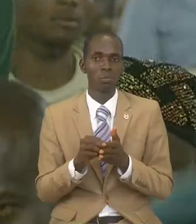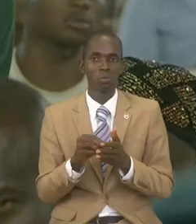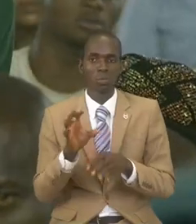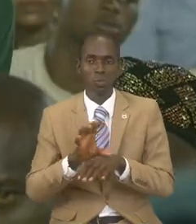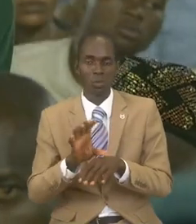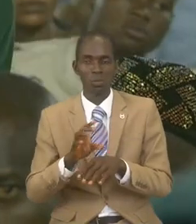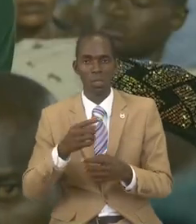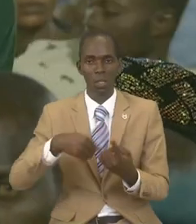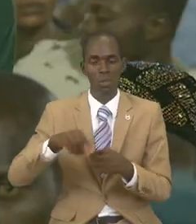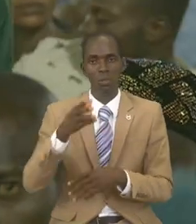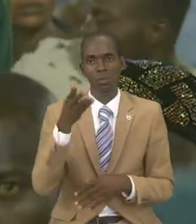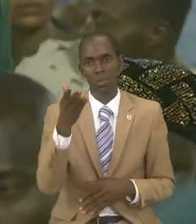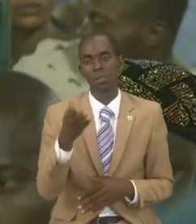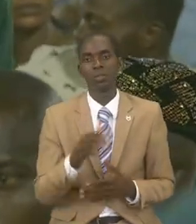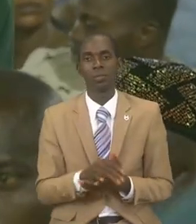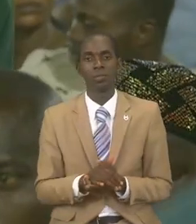sitting.